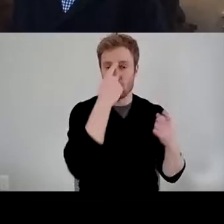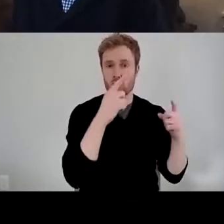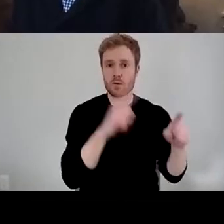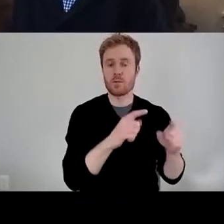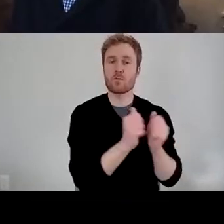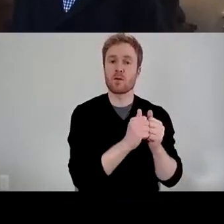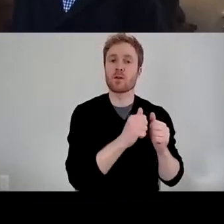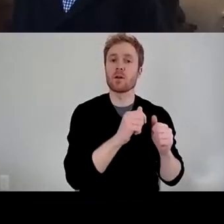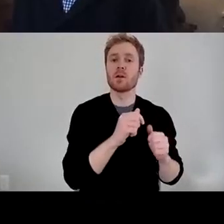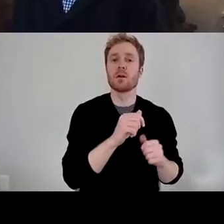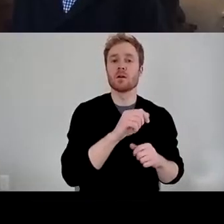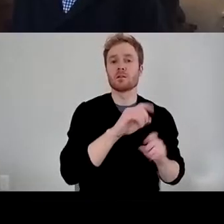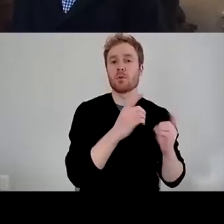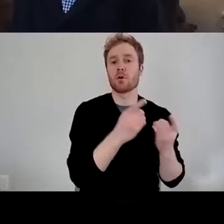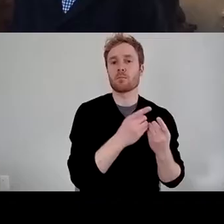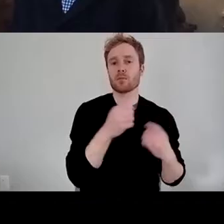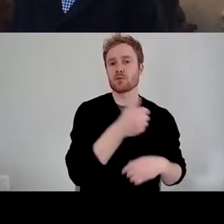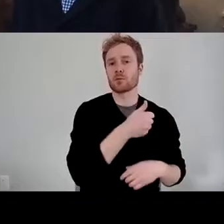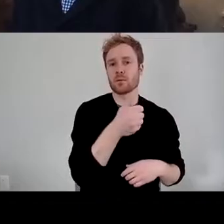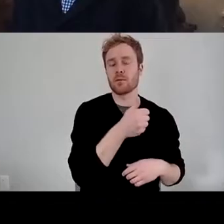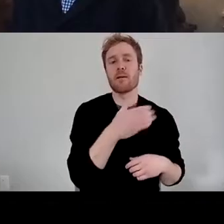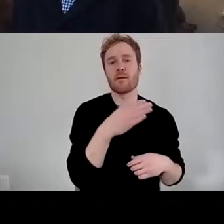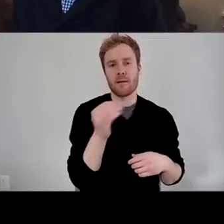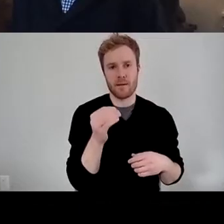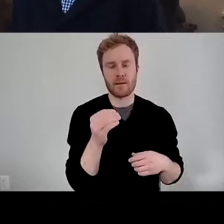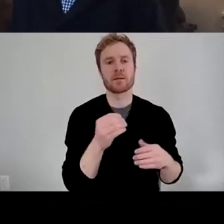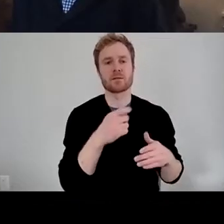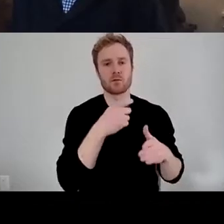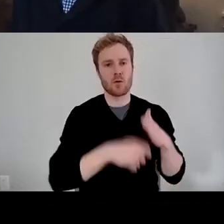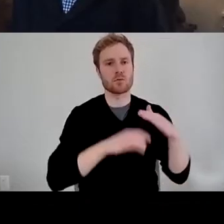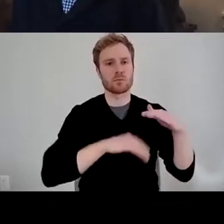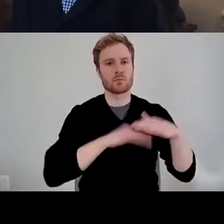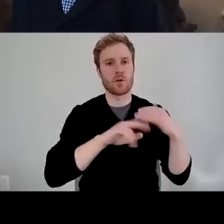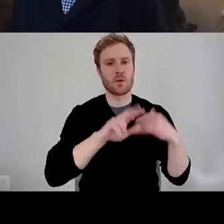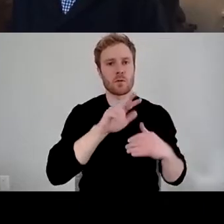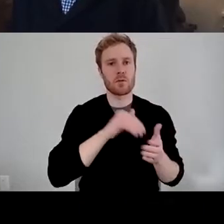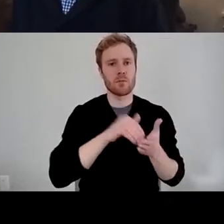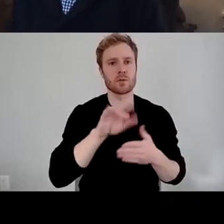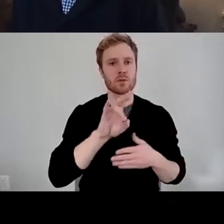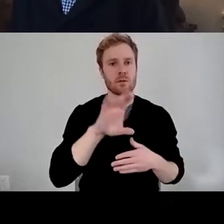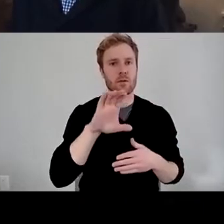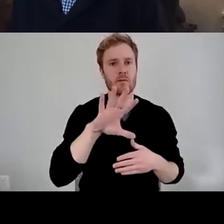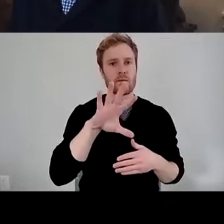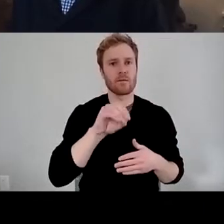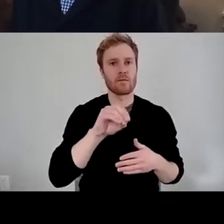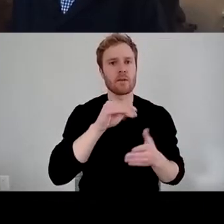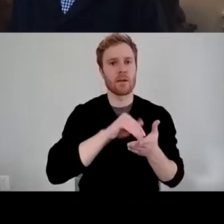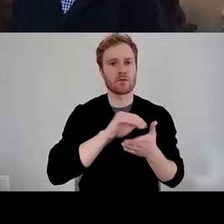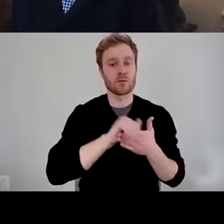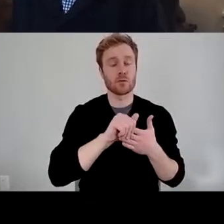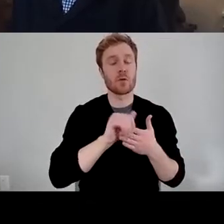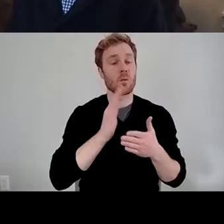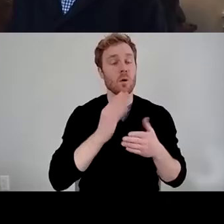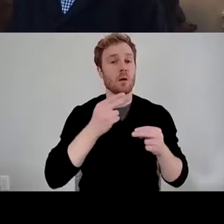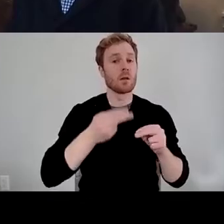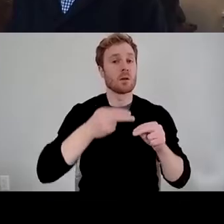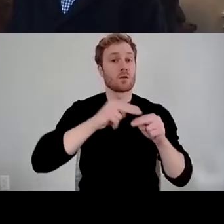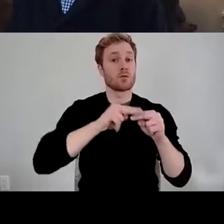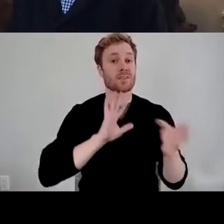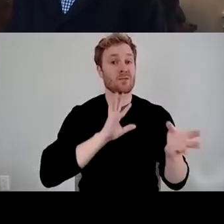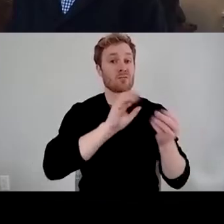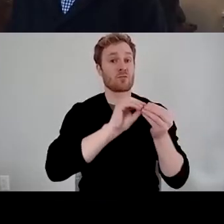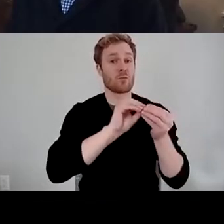for the design, repairs, maintenance, improvement, emergencies, and or the purchase of materials, equipment, and supplies